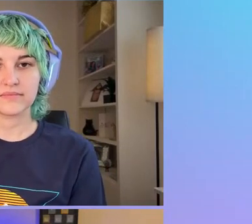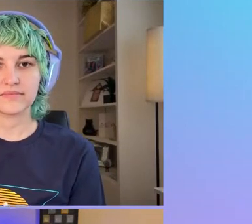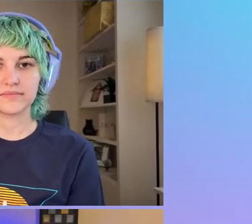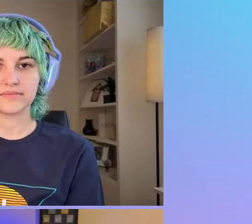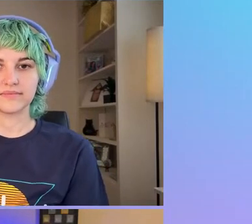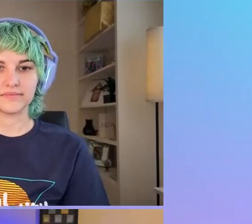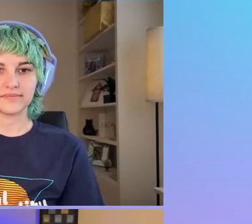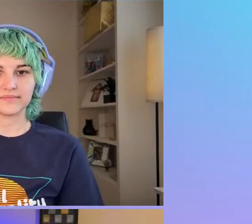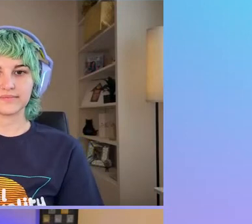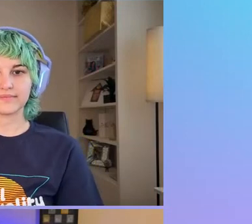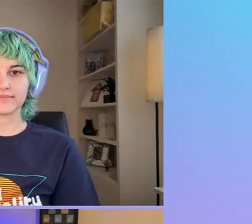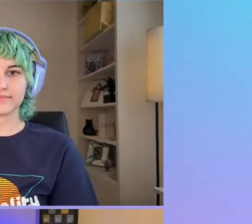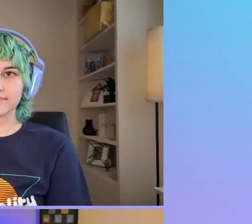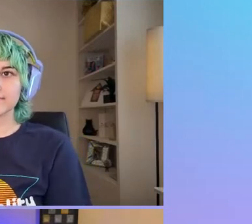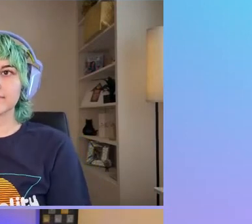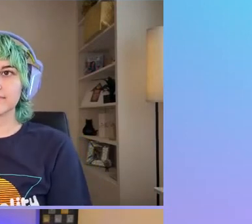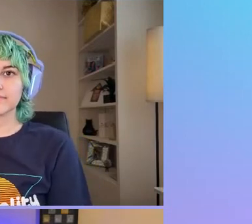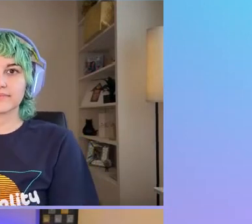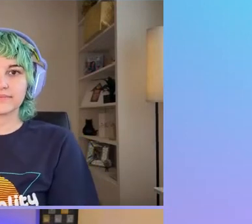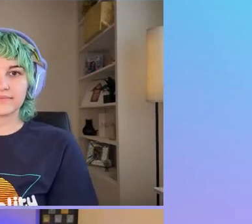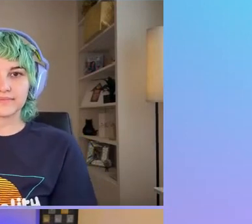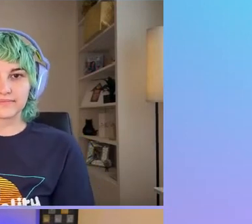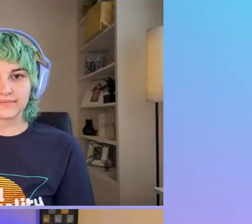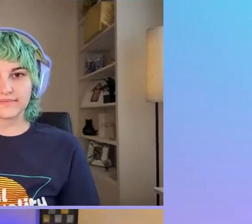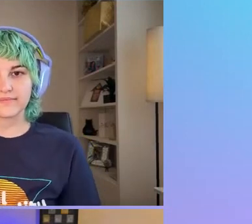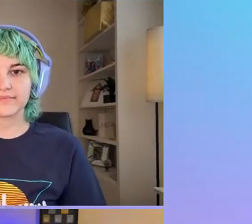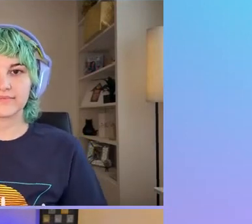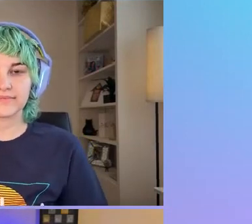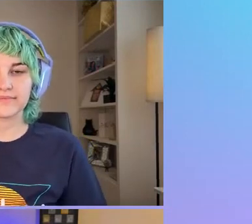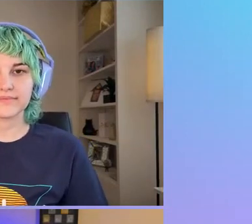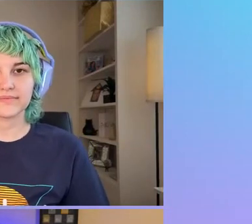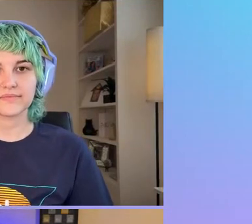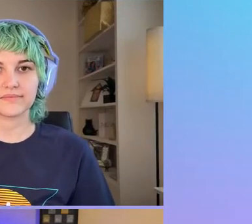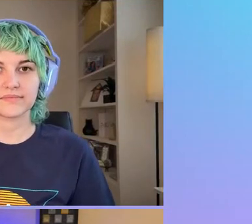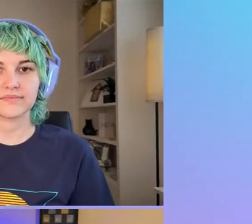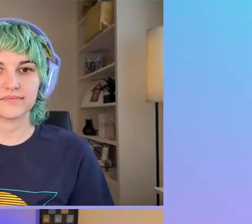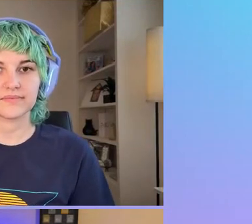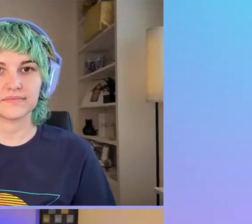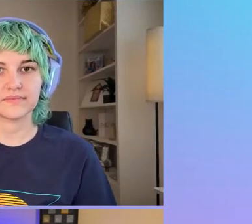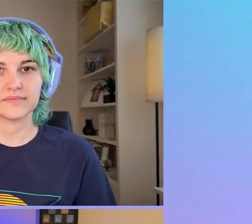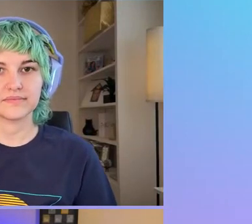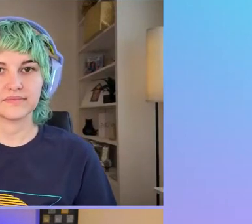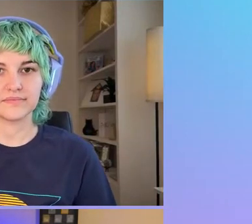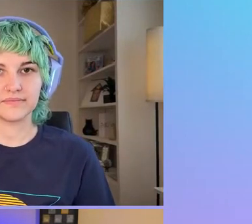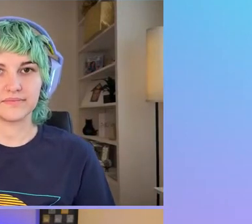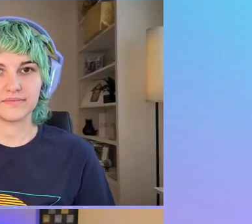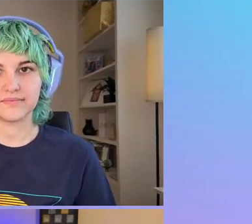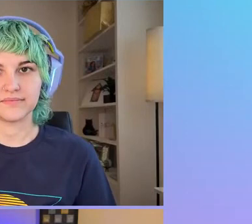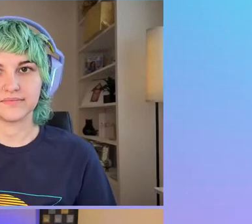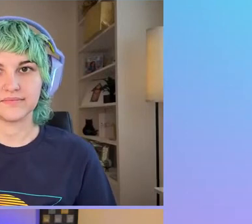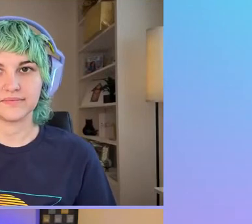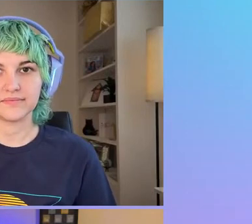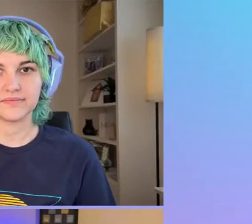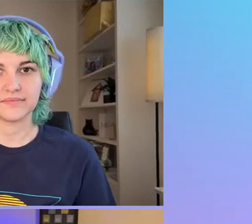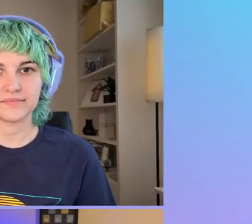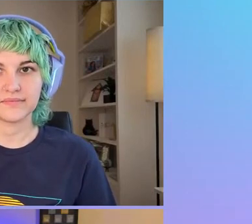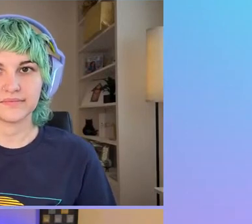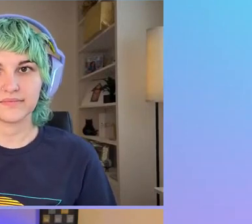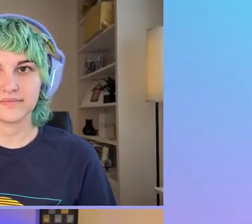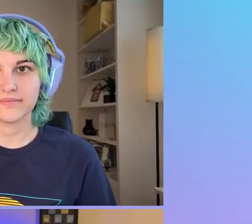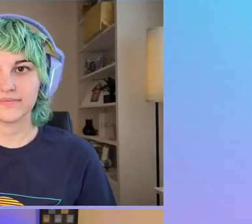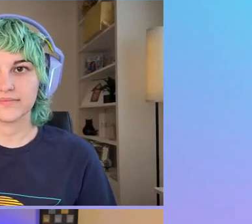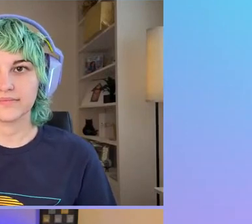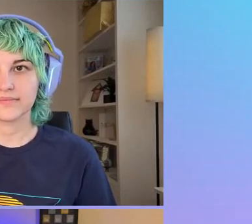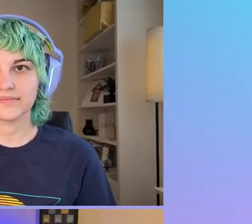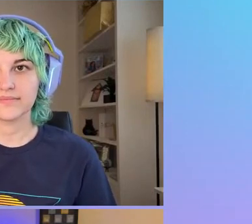flagged. We take that selector and we go ahead and select perhaps just like some of the surrounding